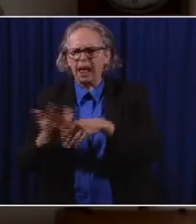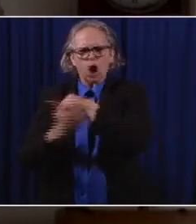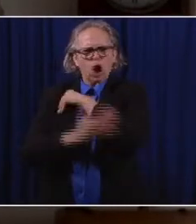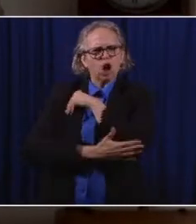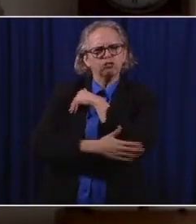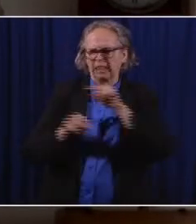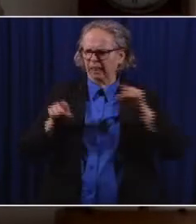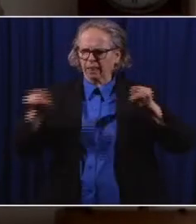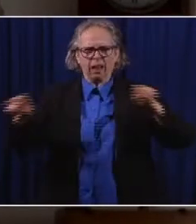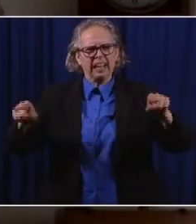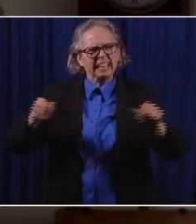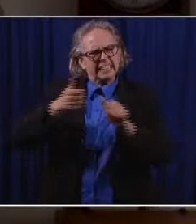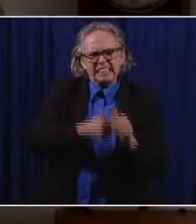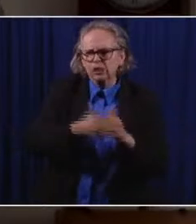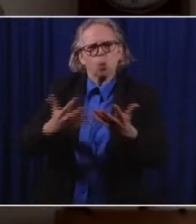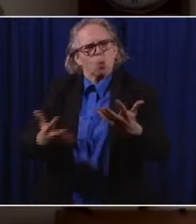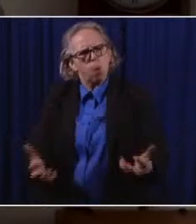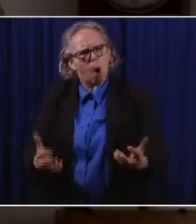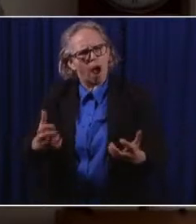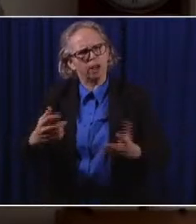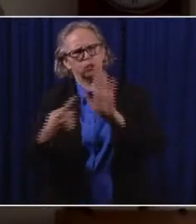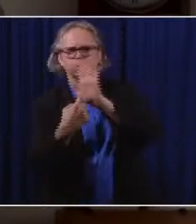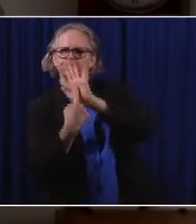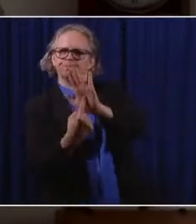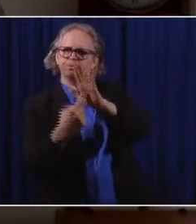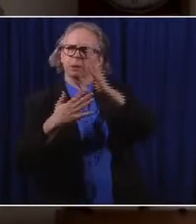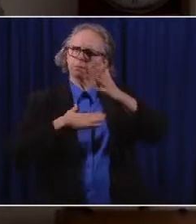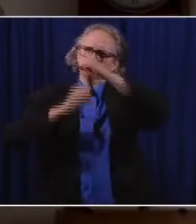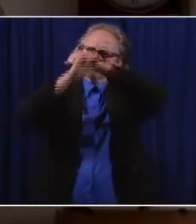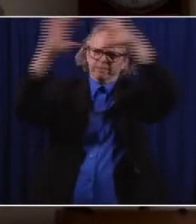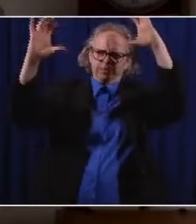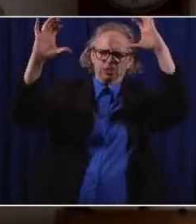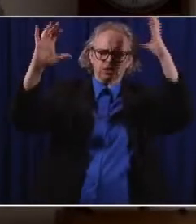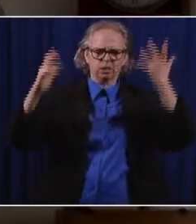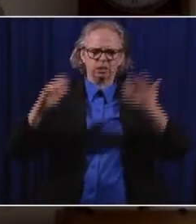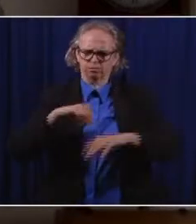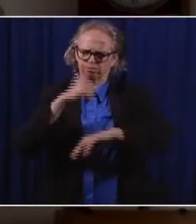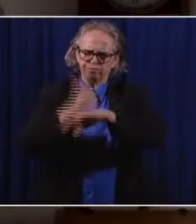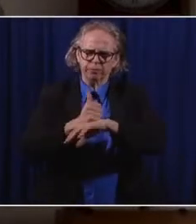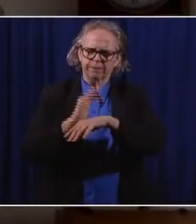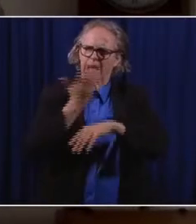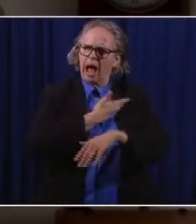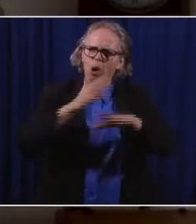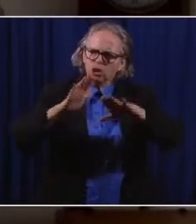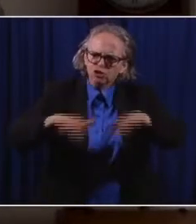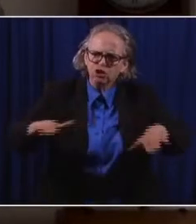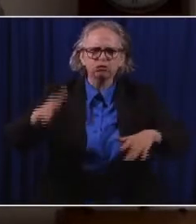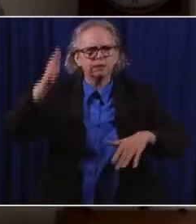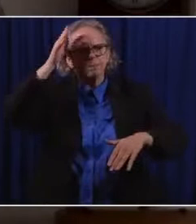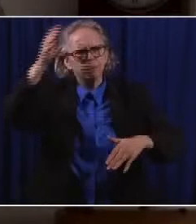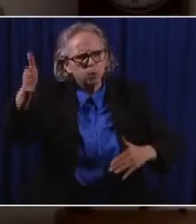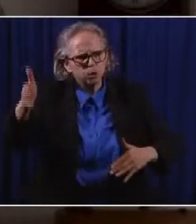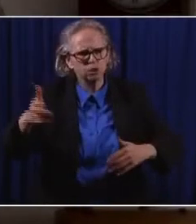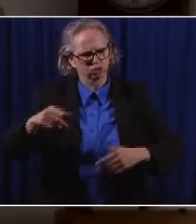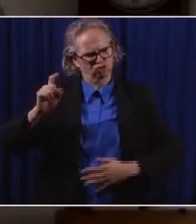believes we should be leaving to our children, our grandchildren, and our great-grandchildren.